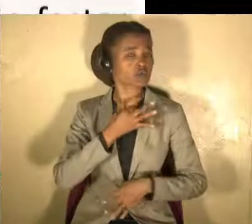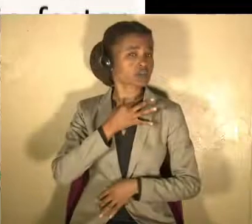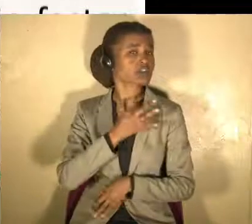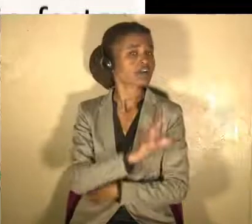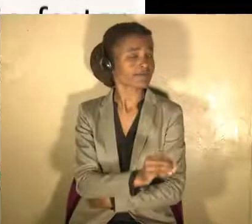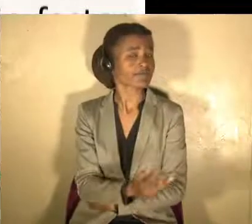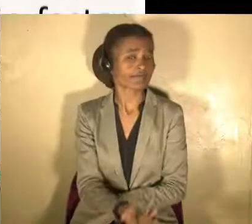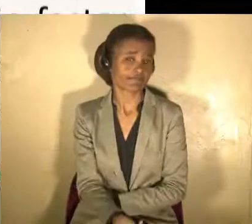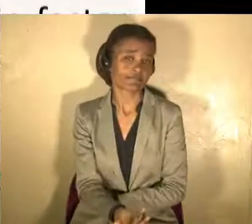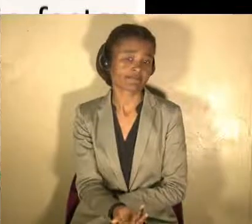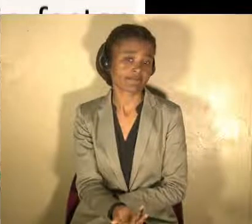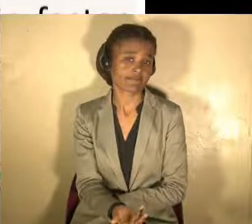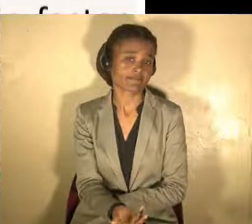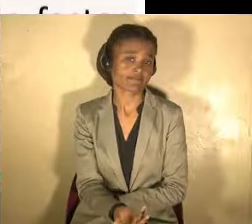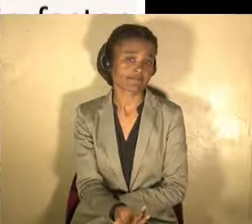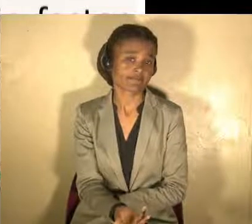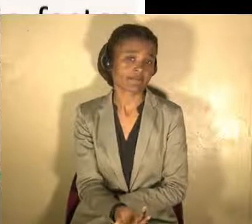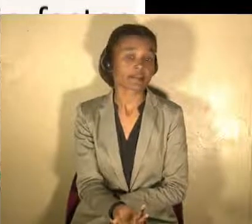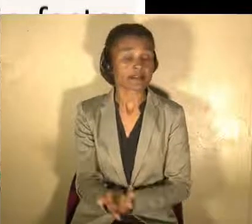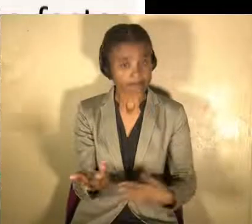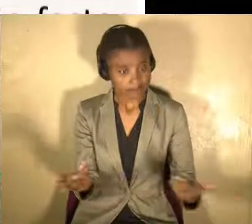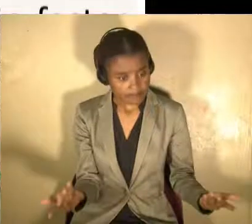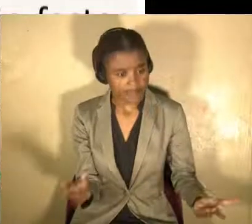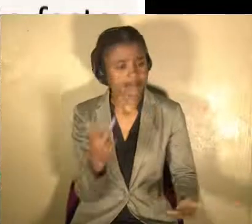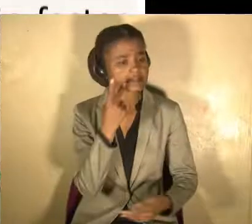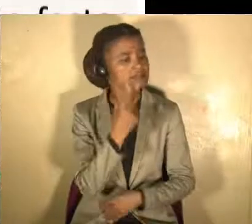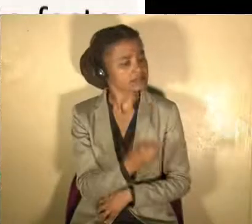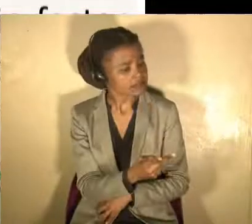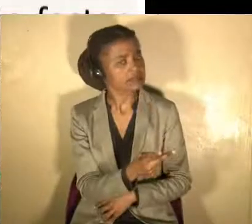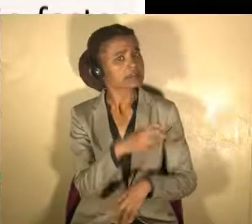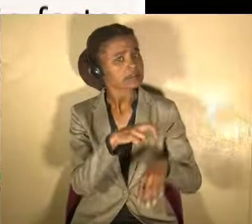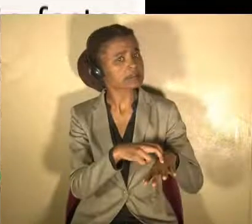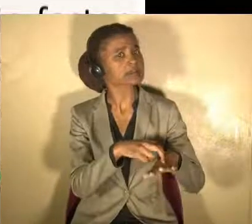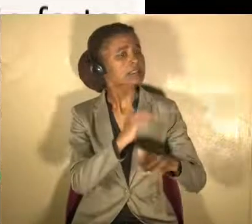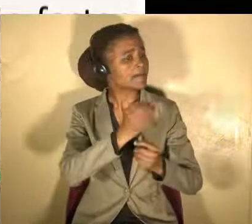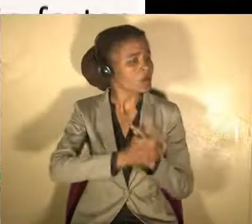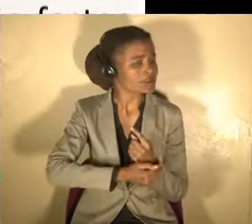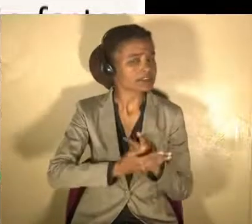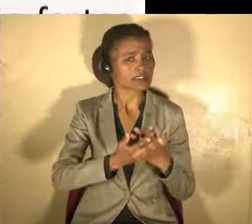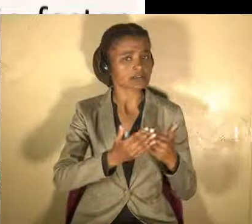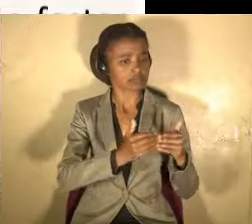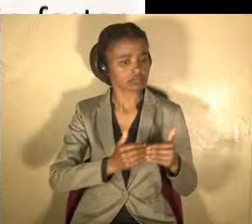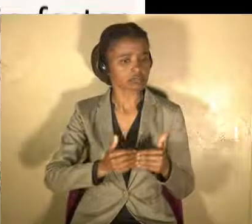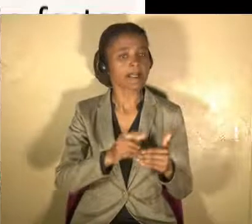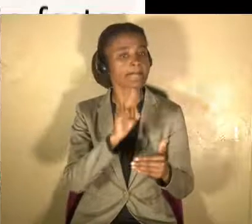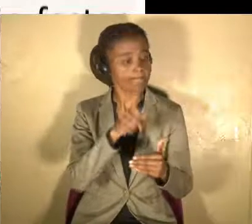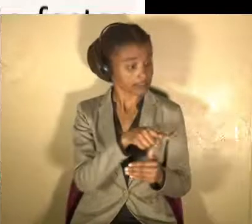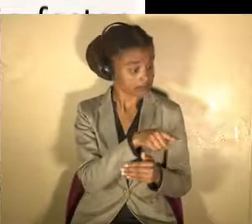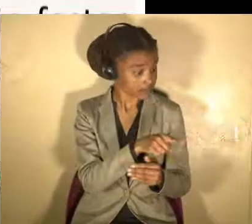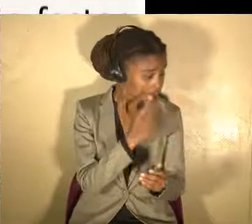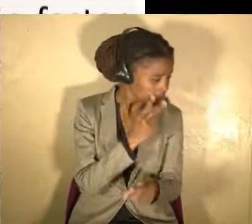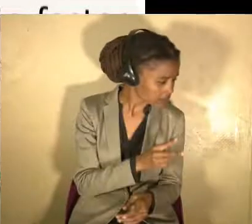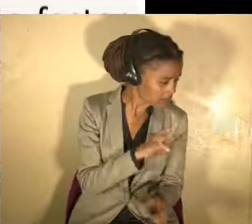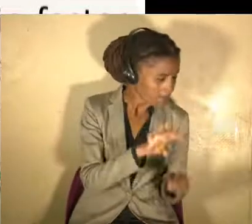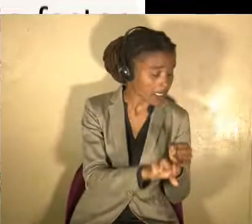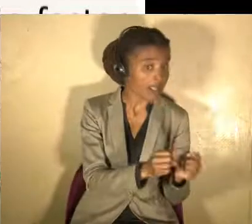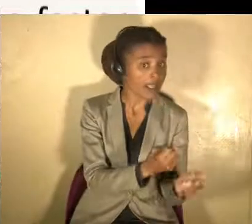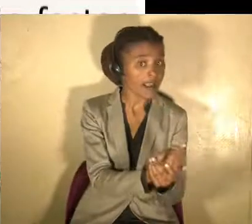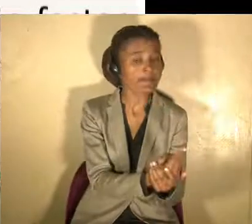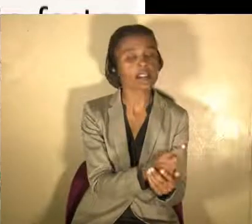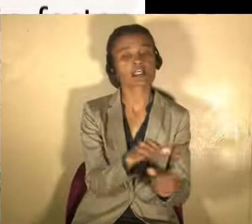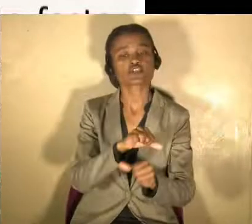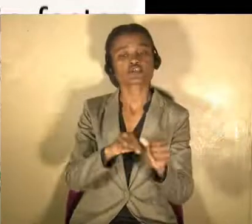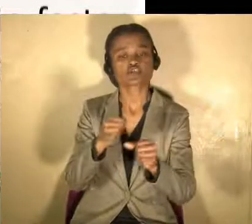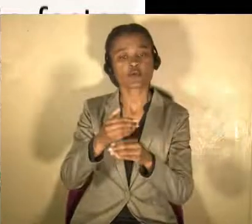where it is required, then that matter would need to be reported to the social worker, so that the social